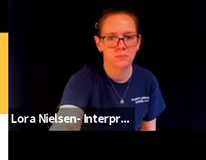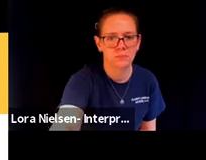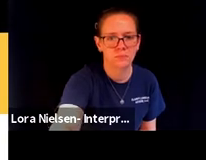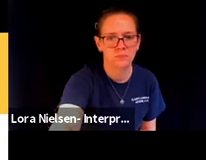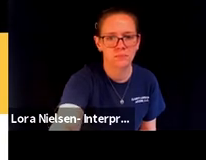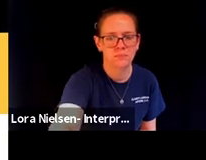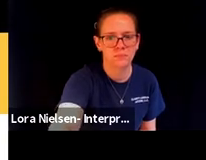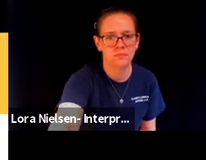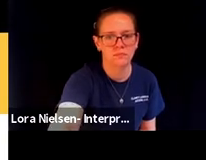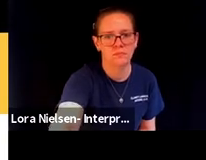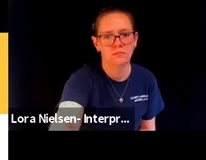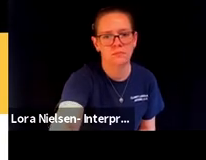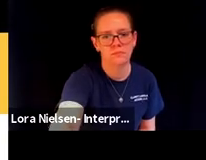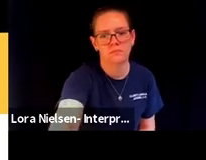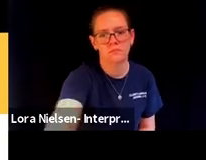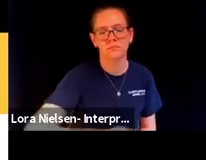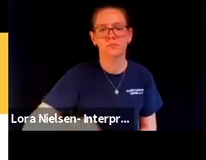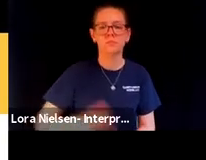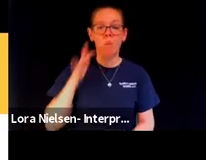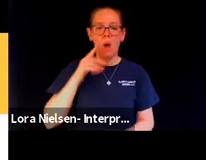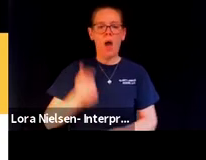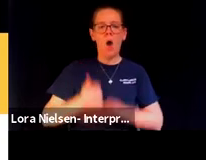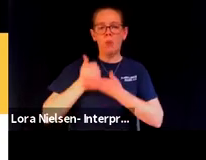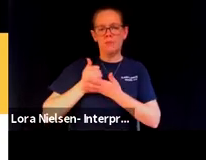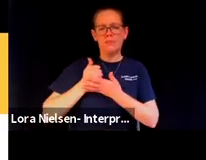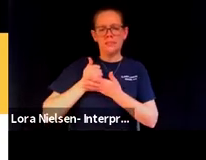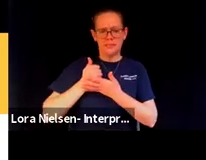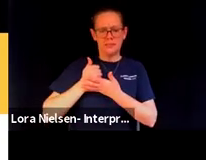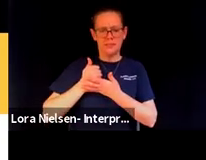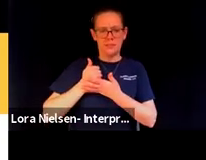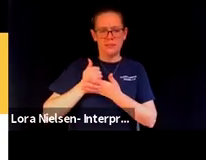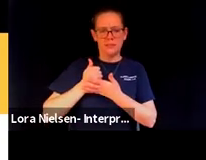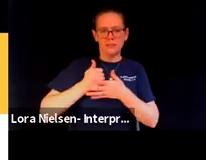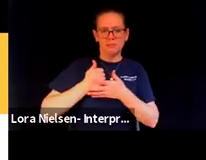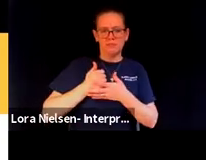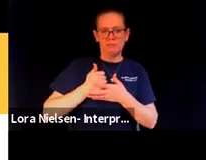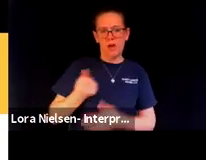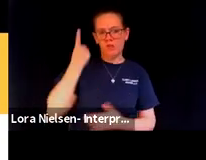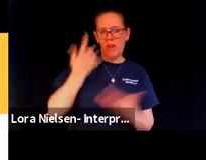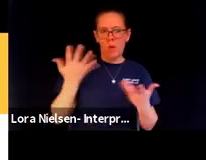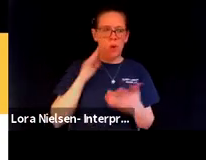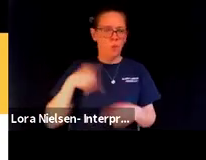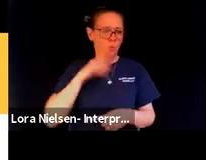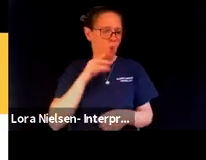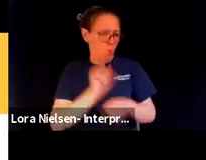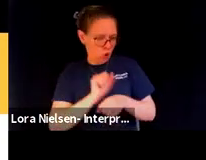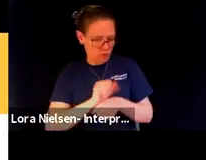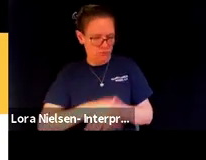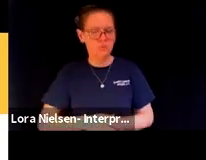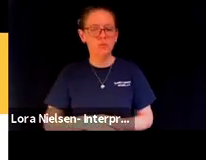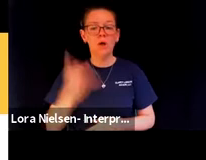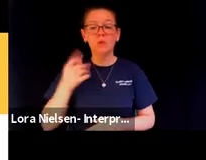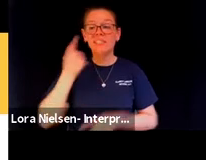on. And we'll kind of get into that in a second. And then we take all those different, ideas and turn them into product features